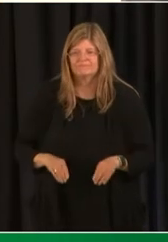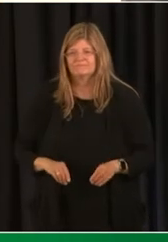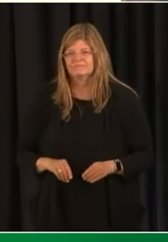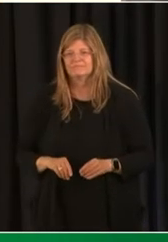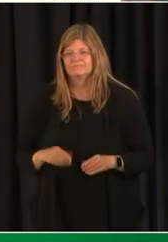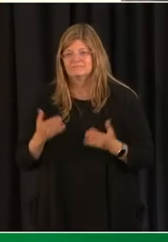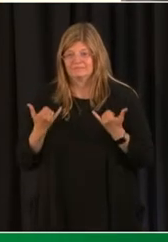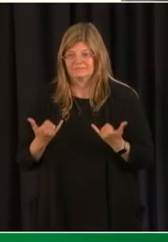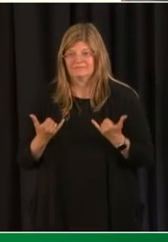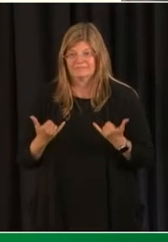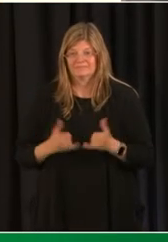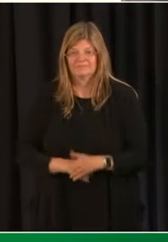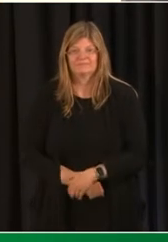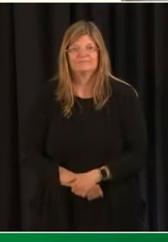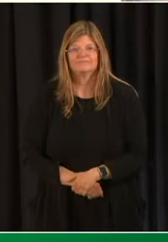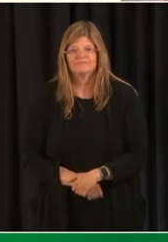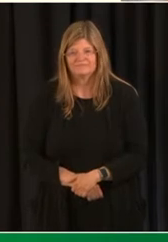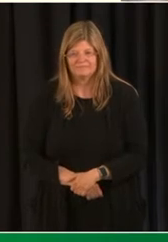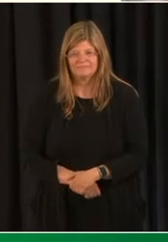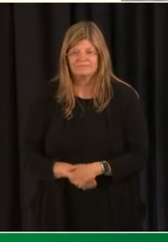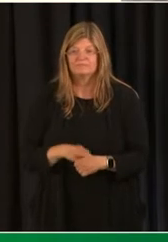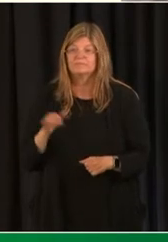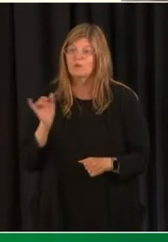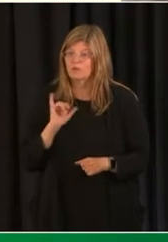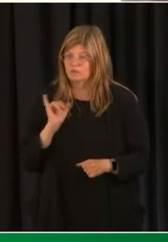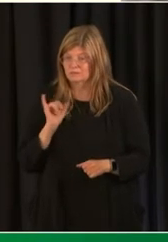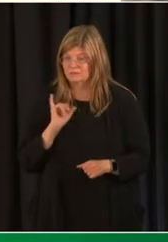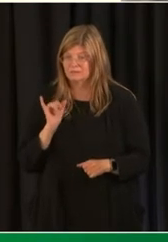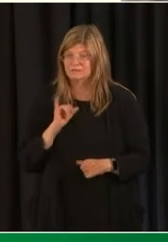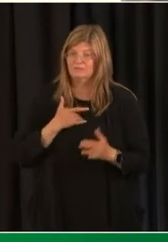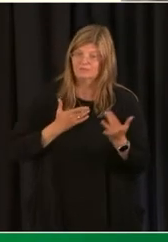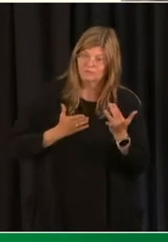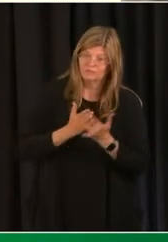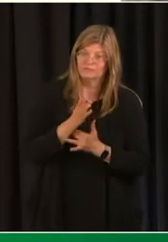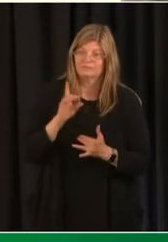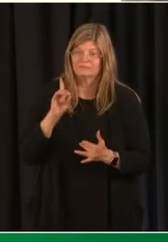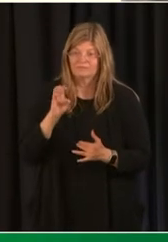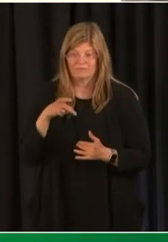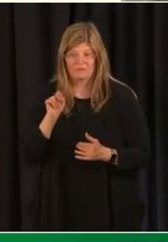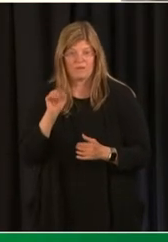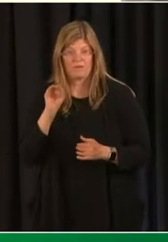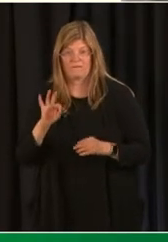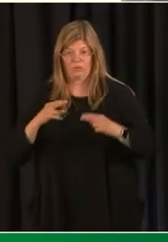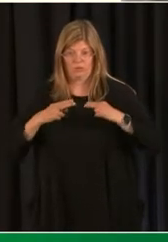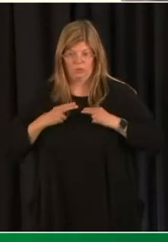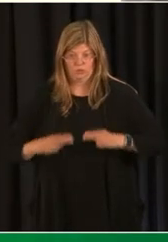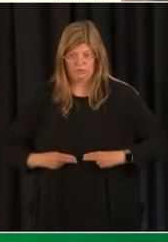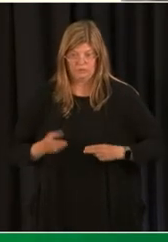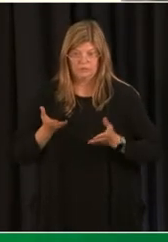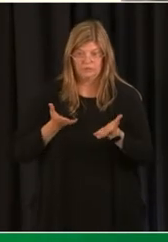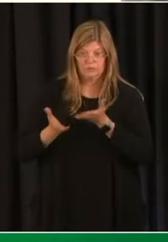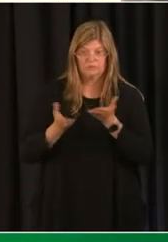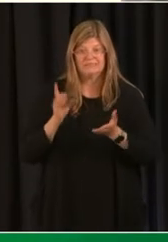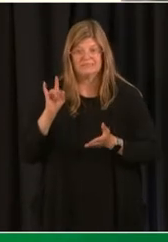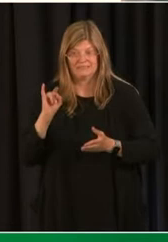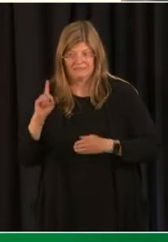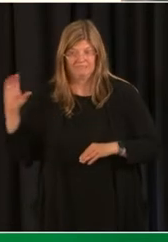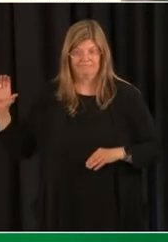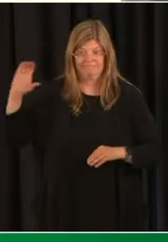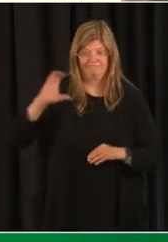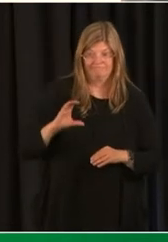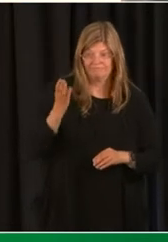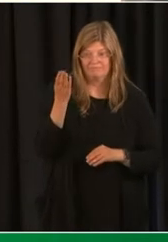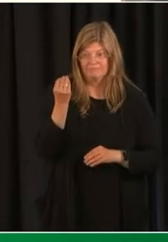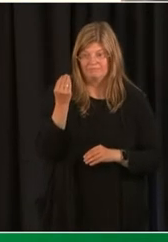that they needed at this time. We also, through the Department of Human Services, did invest $14 million